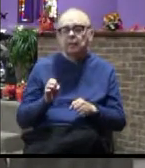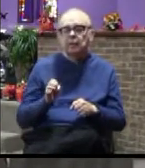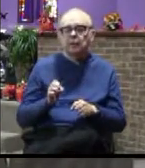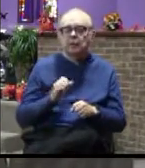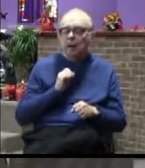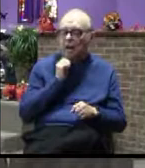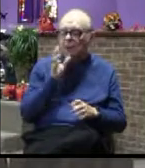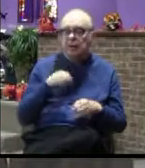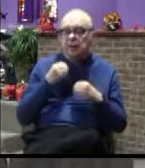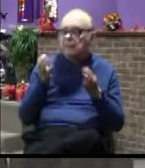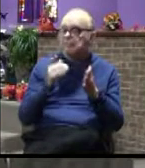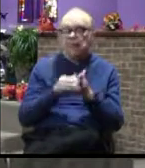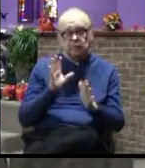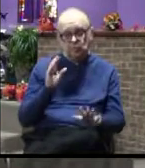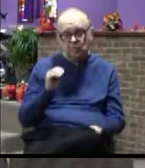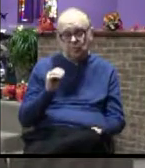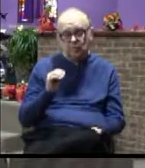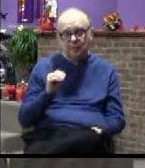and I don't have to give it back